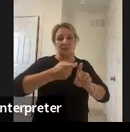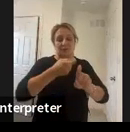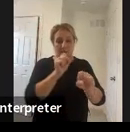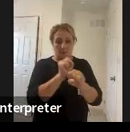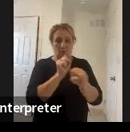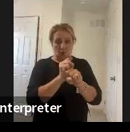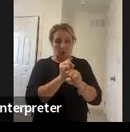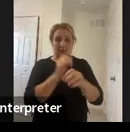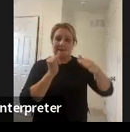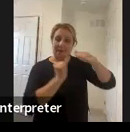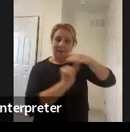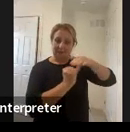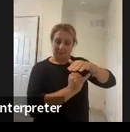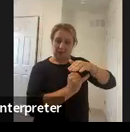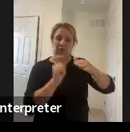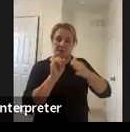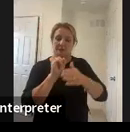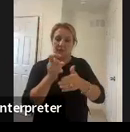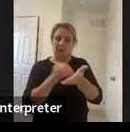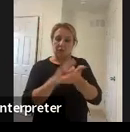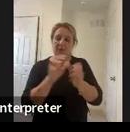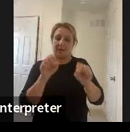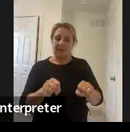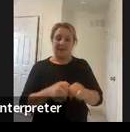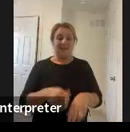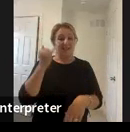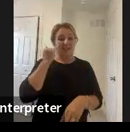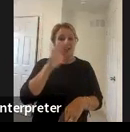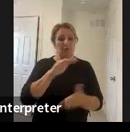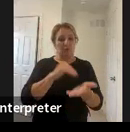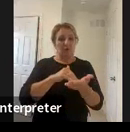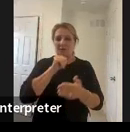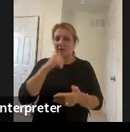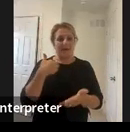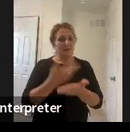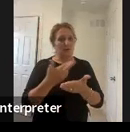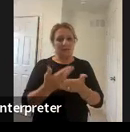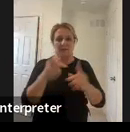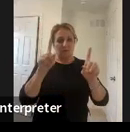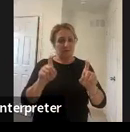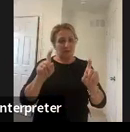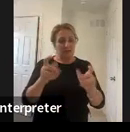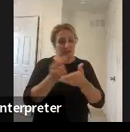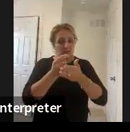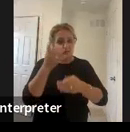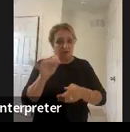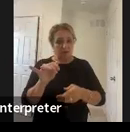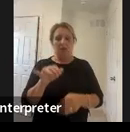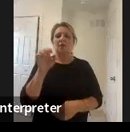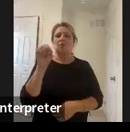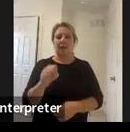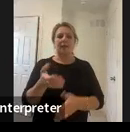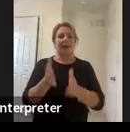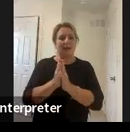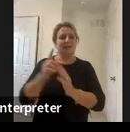in isolation. And if your healthcare provider does not yet have the resources to provide testing or treatment, you can always have them call